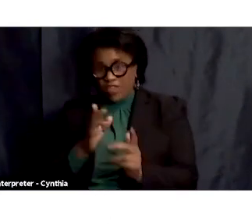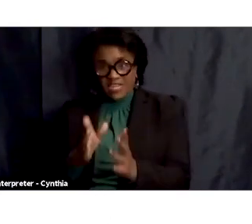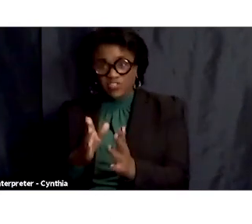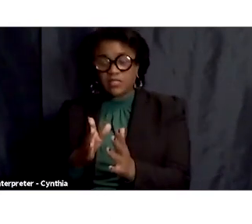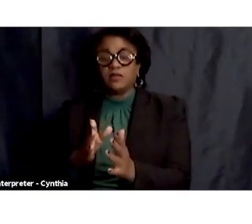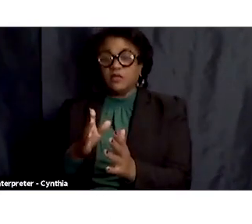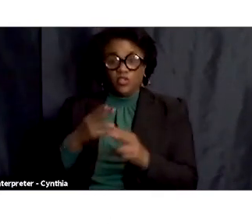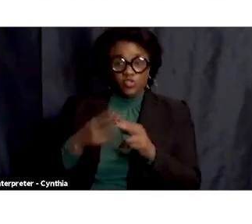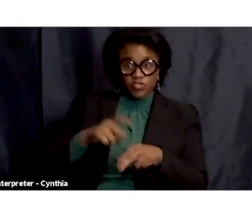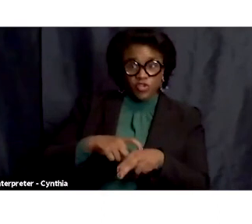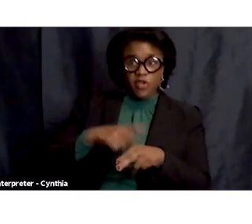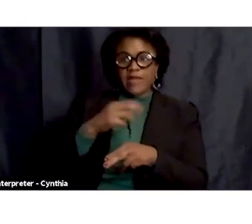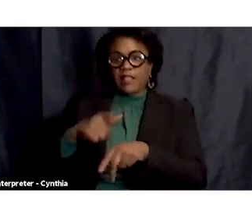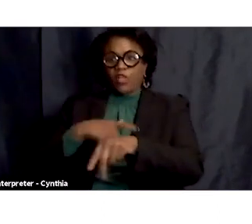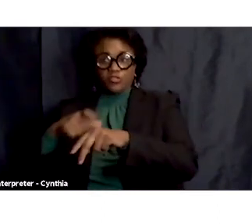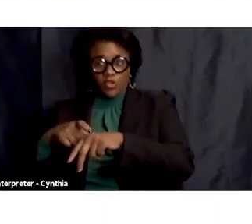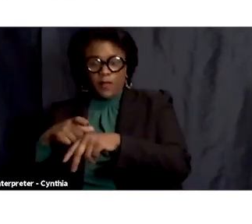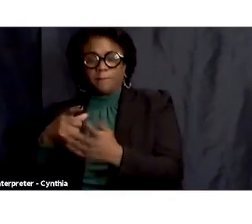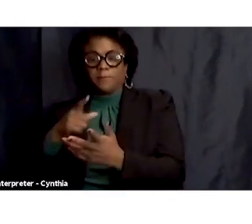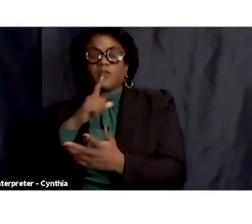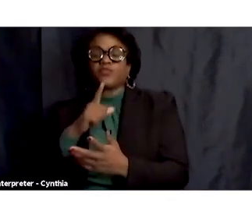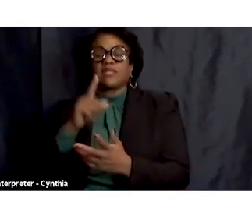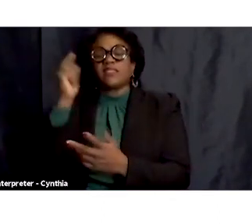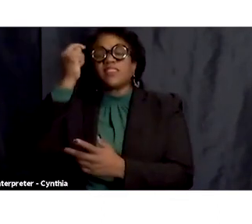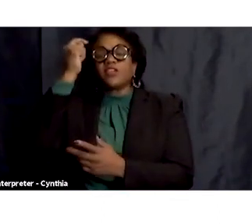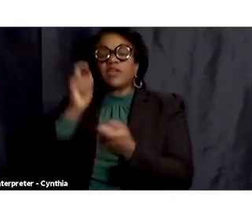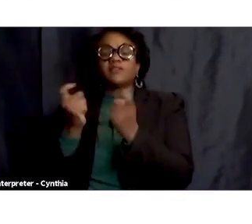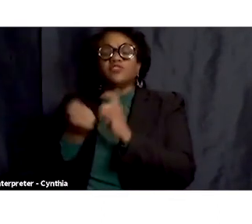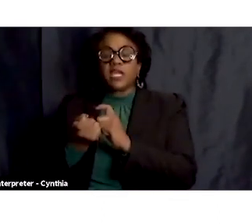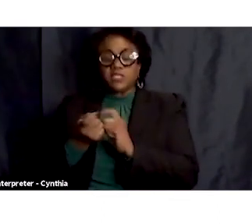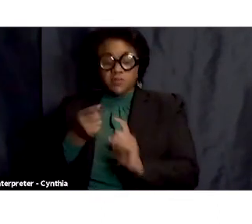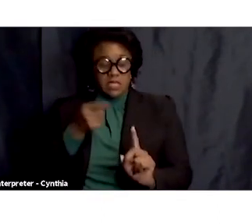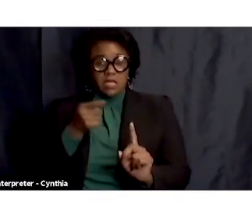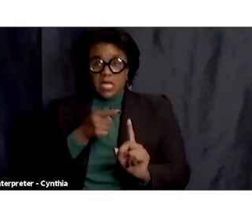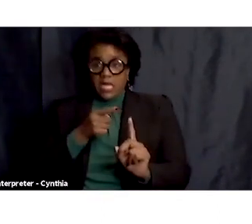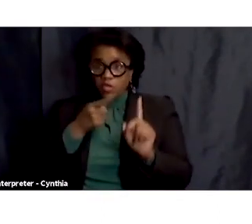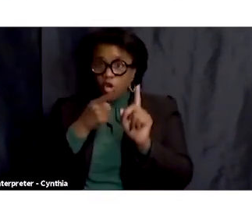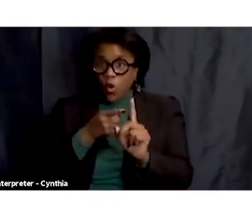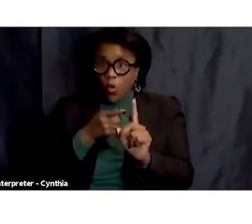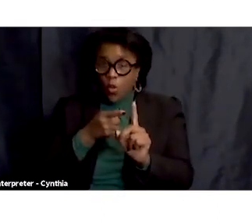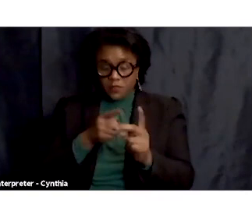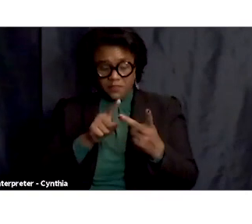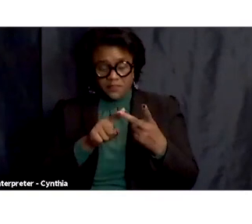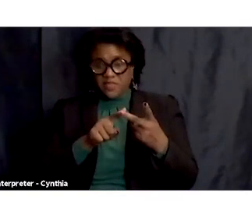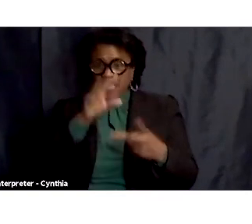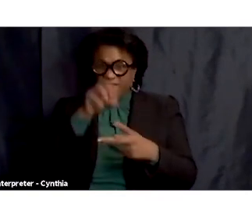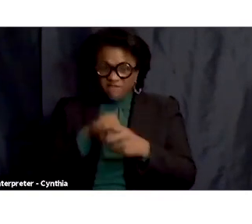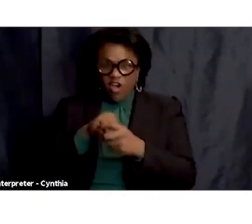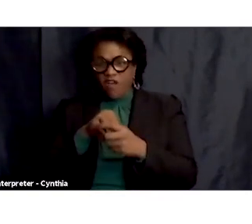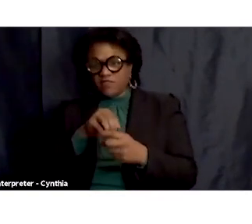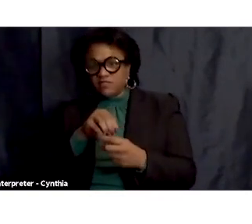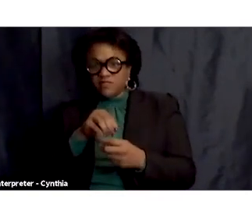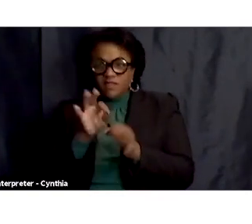term, there's also the long term. But the theory of change is, here is our goal. There's the goal, like rooted in the values and the issues that we